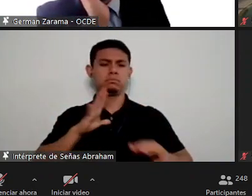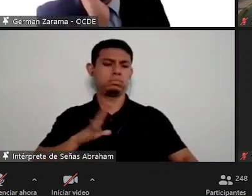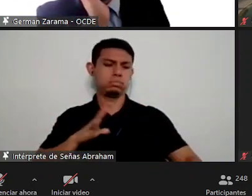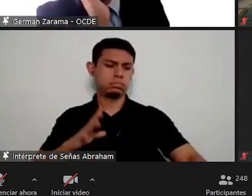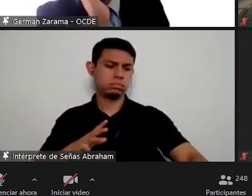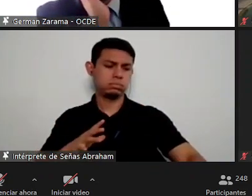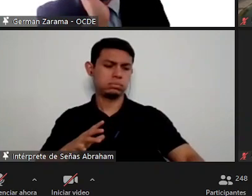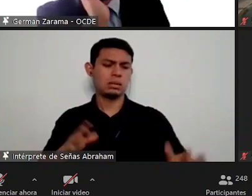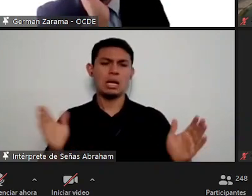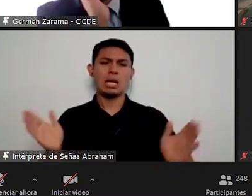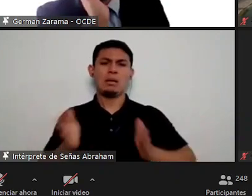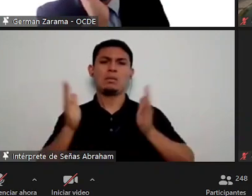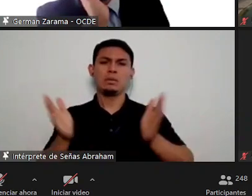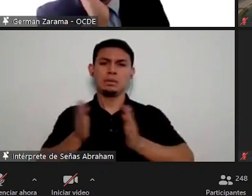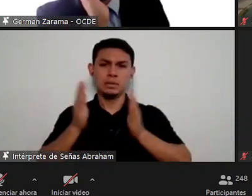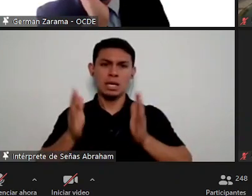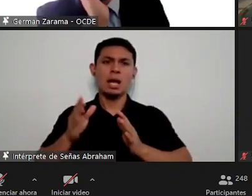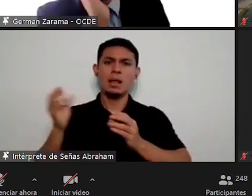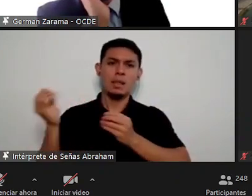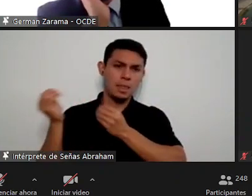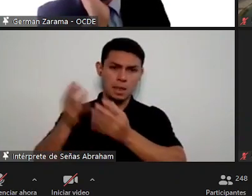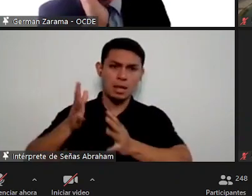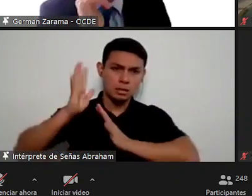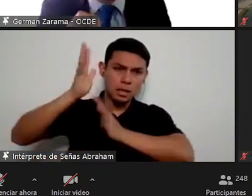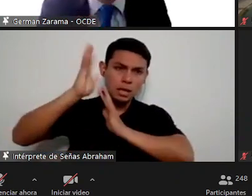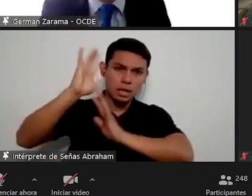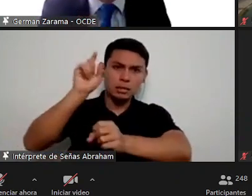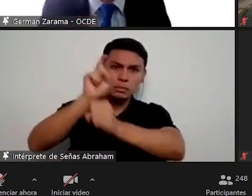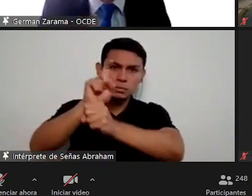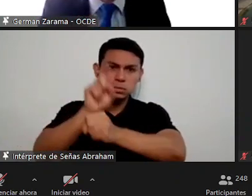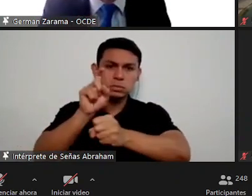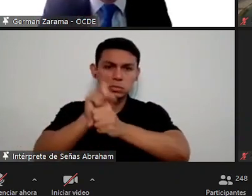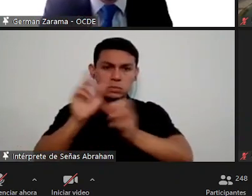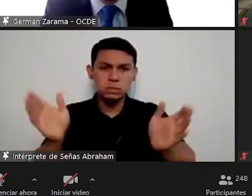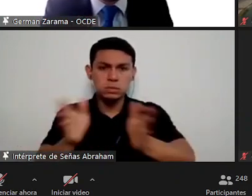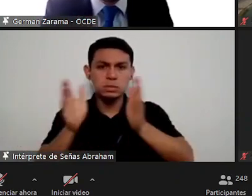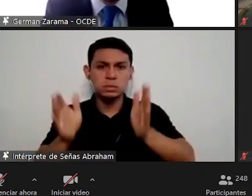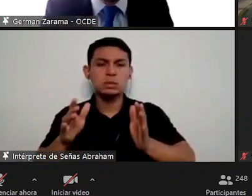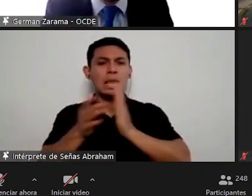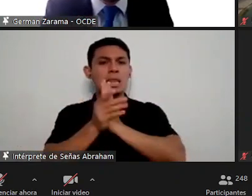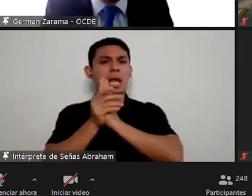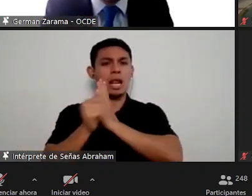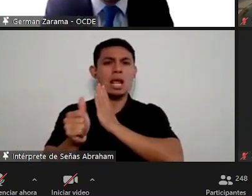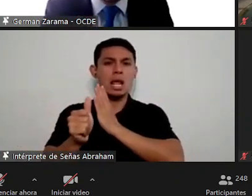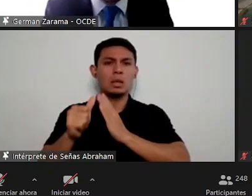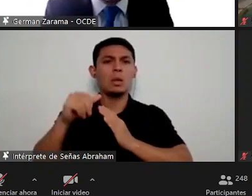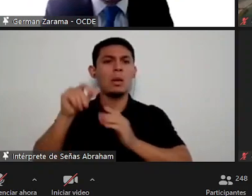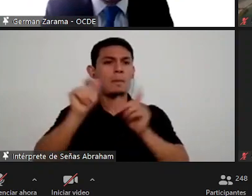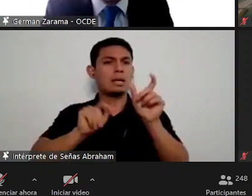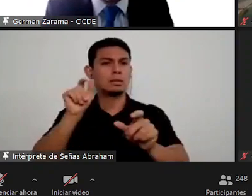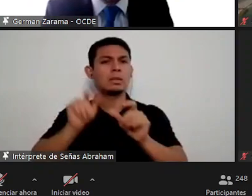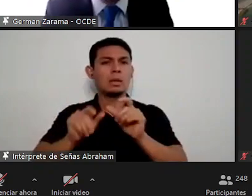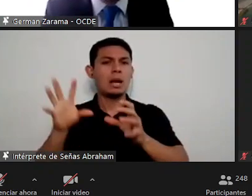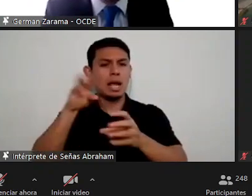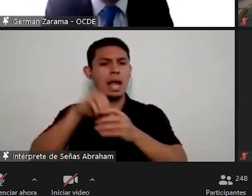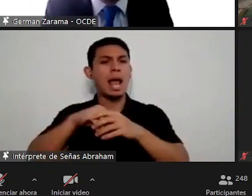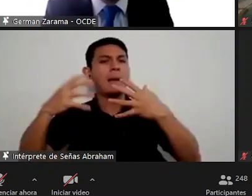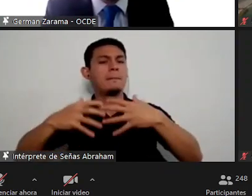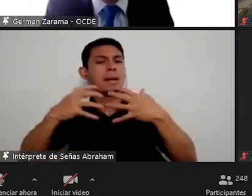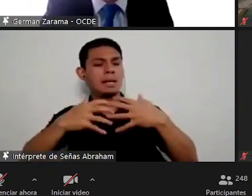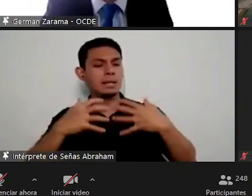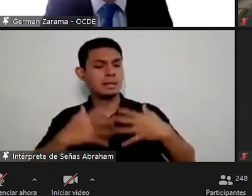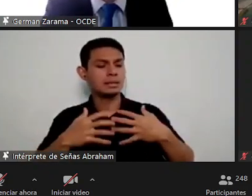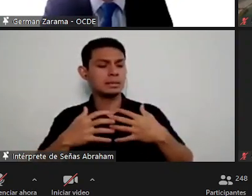businesses we are furthering a training workshops on human talent for these